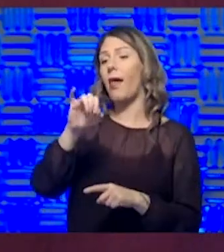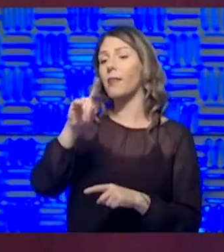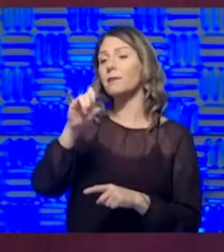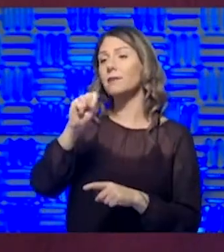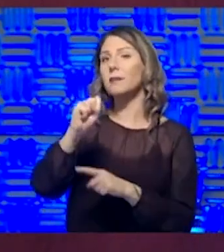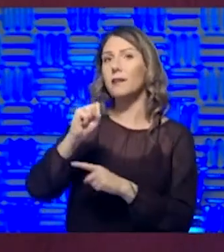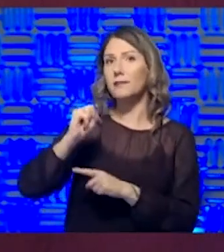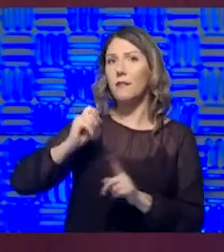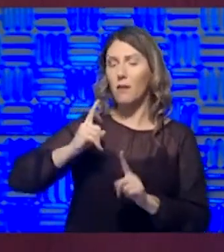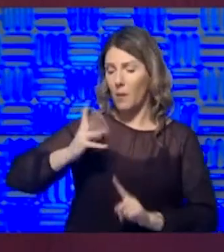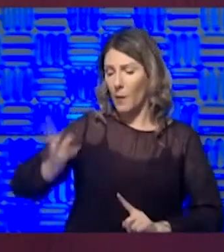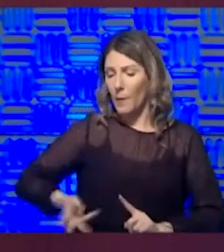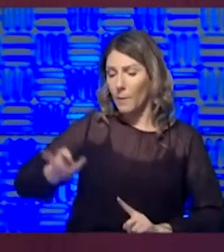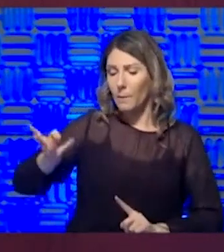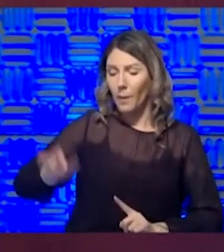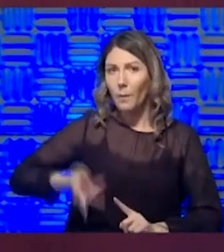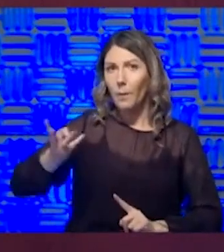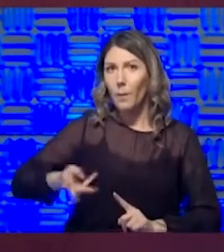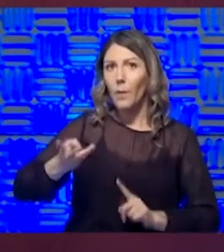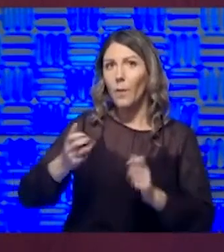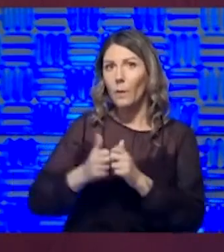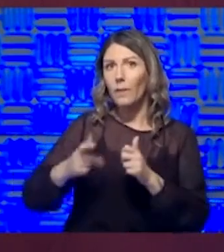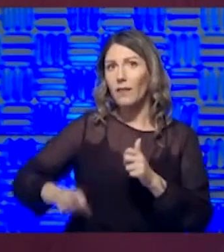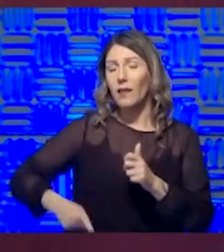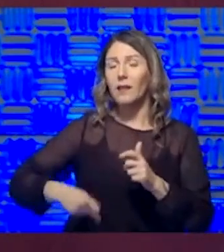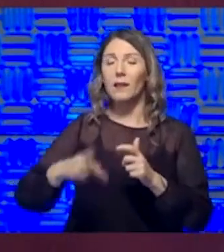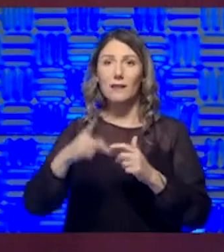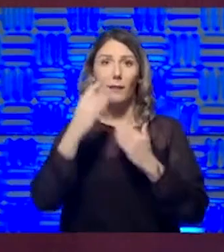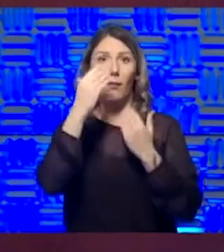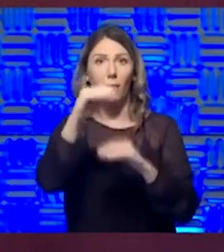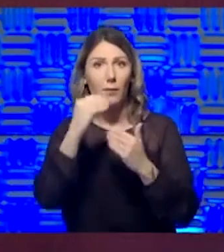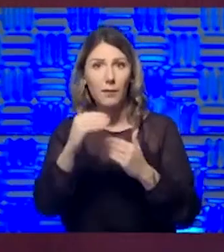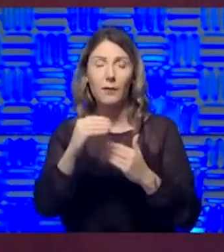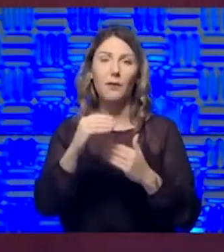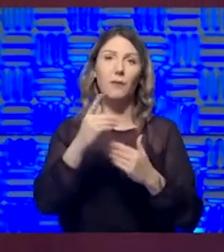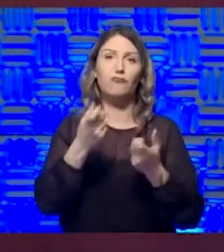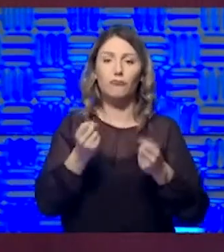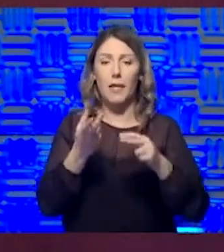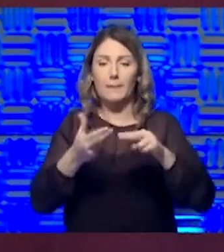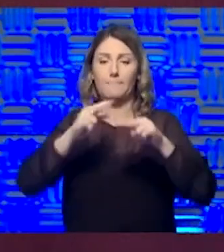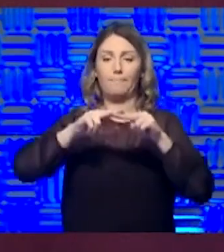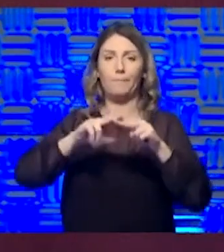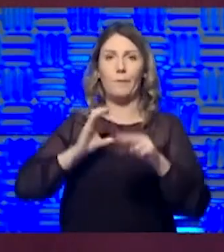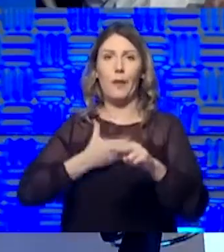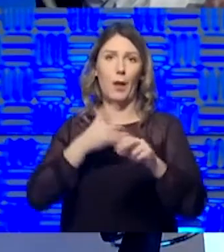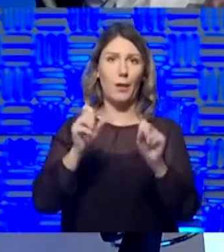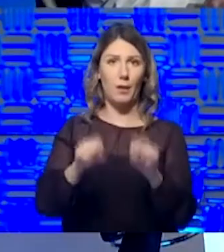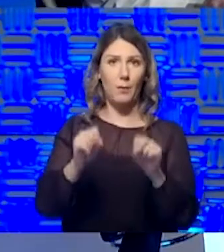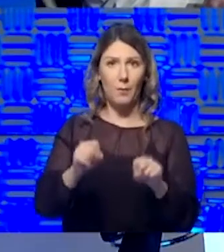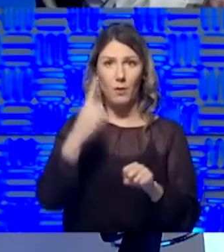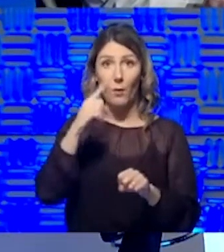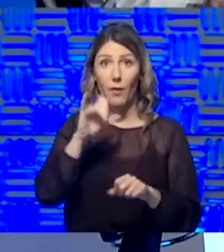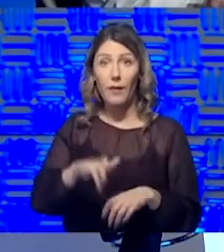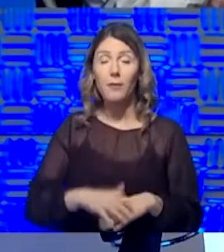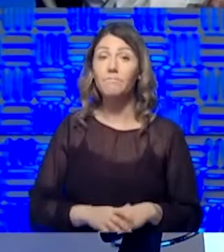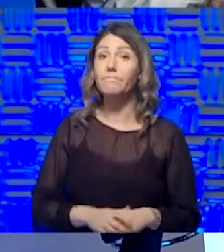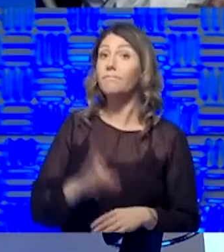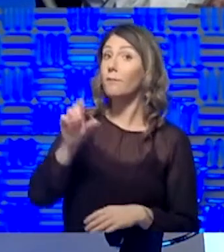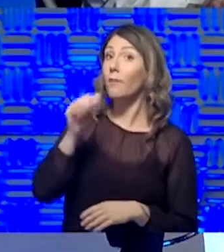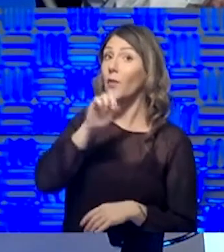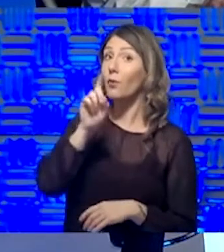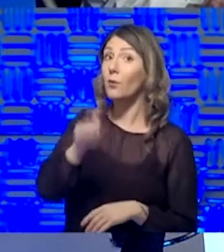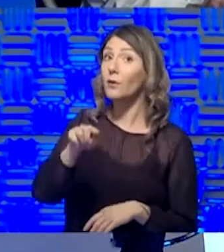for dialysis is a limiting factor, and so we've been really trying to work hard and increasing our capacity for that as well. Other questions?